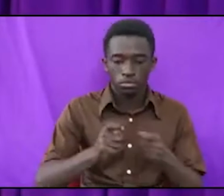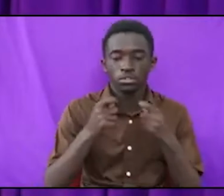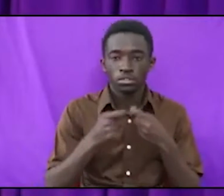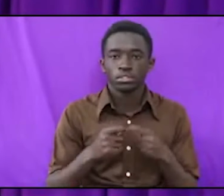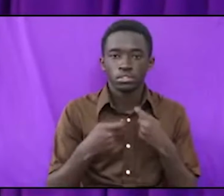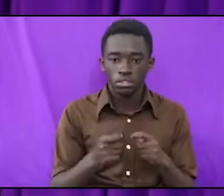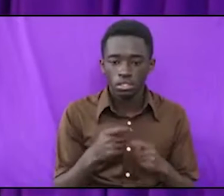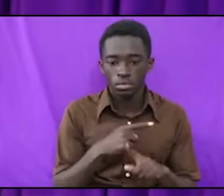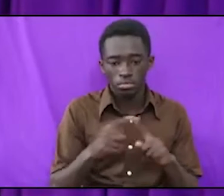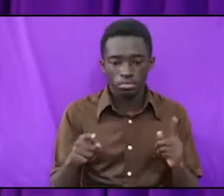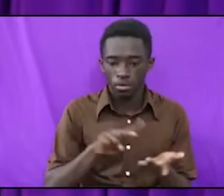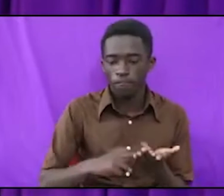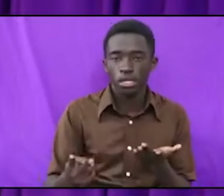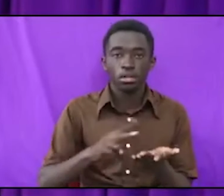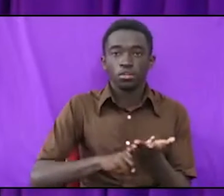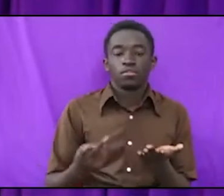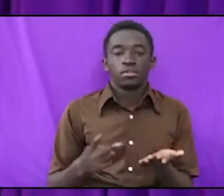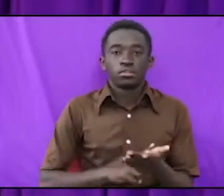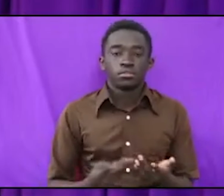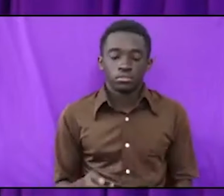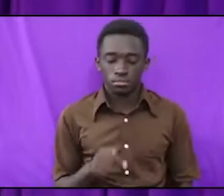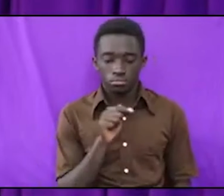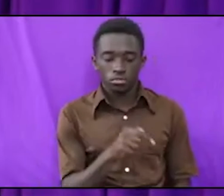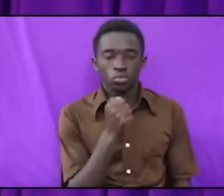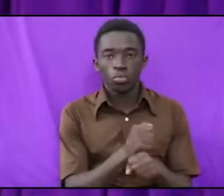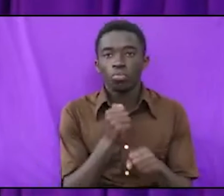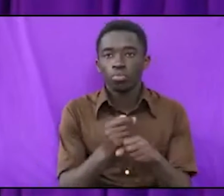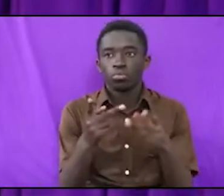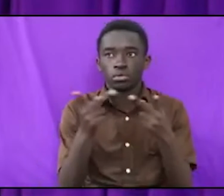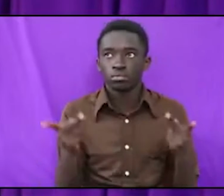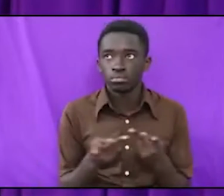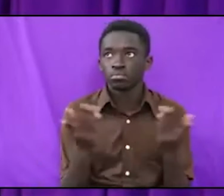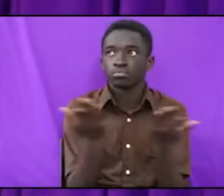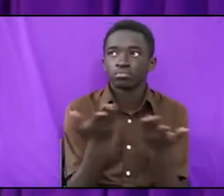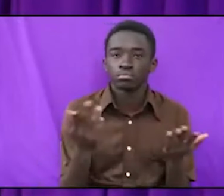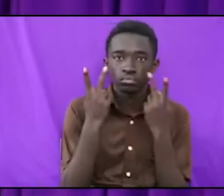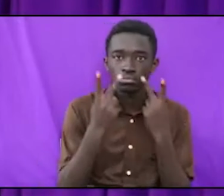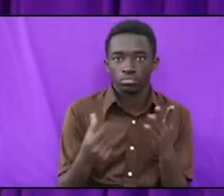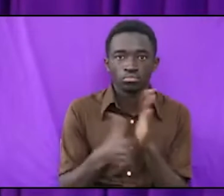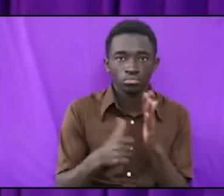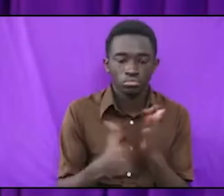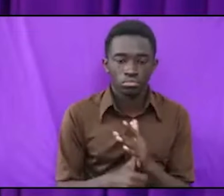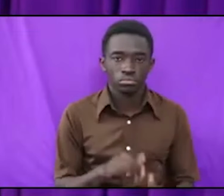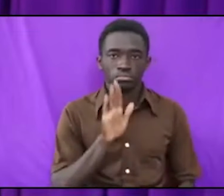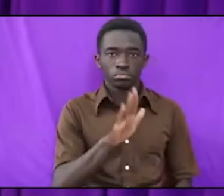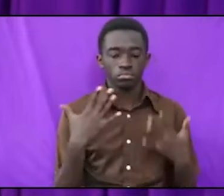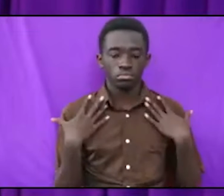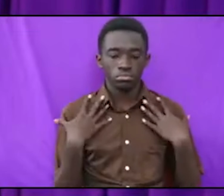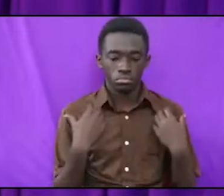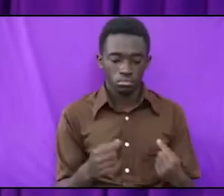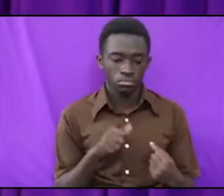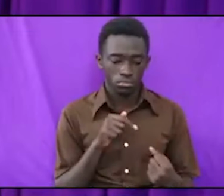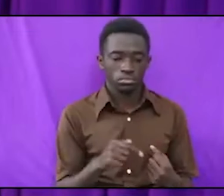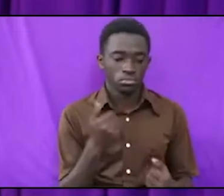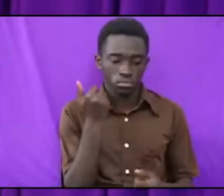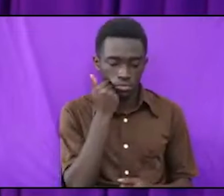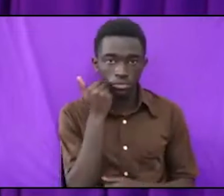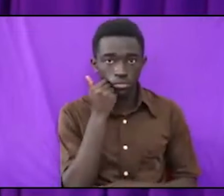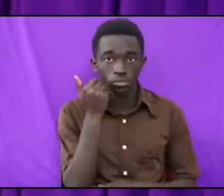not working. At the workplace that you are in is shaky. Your health is failing. You